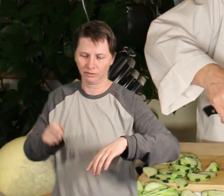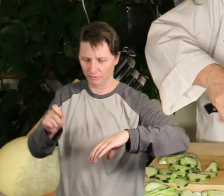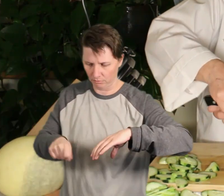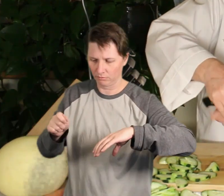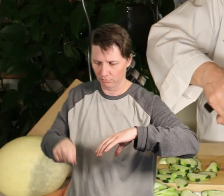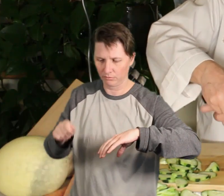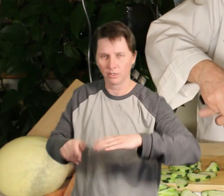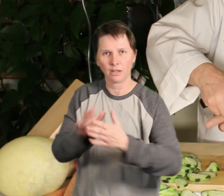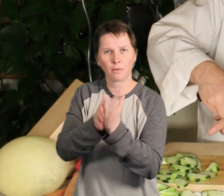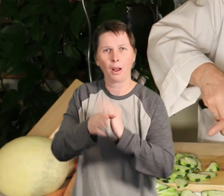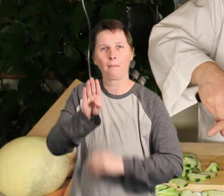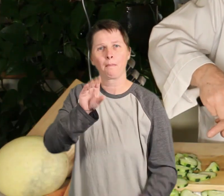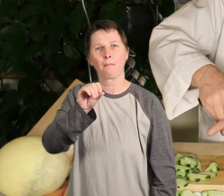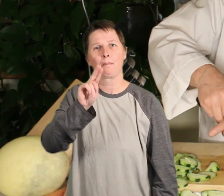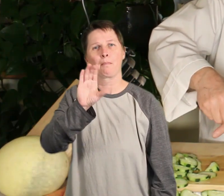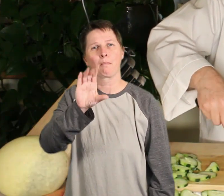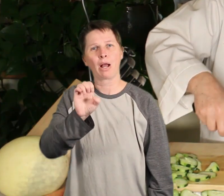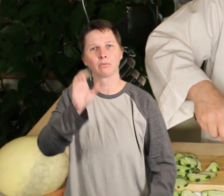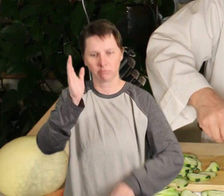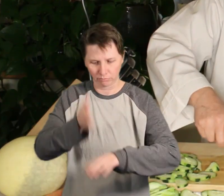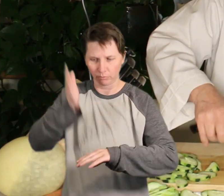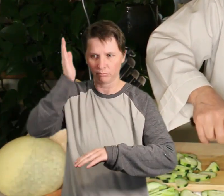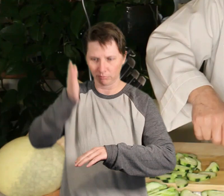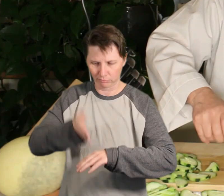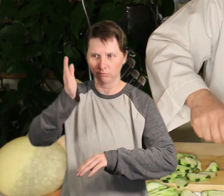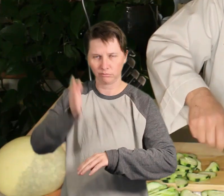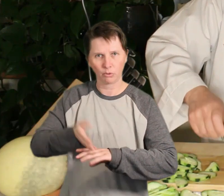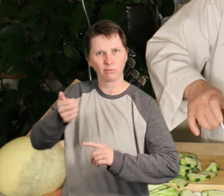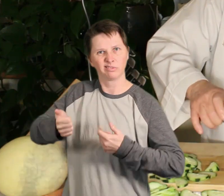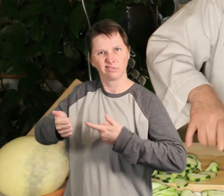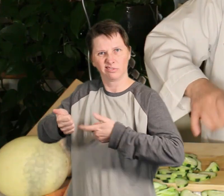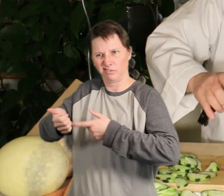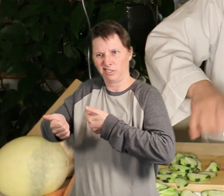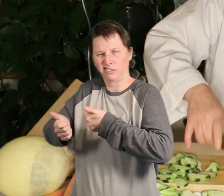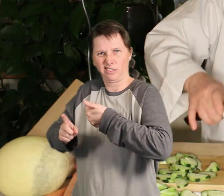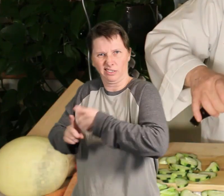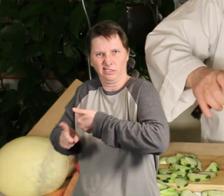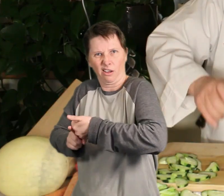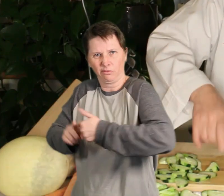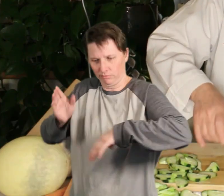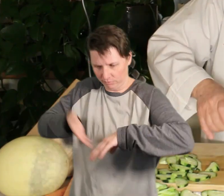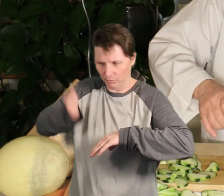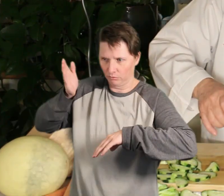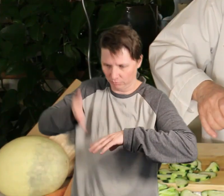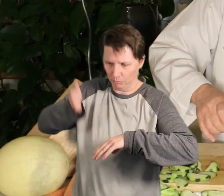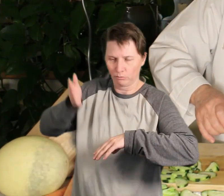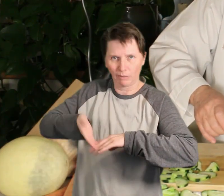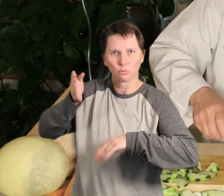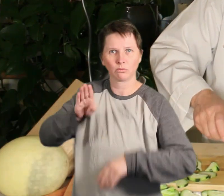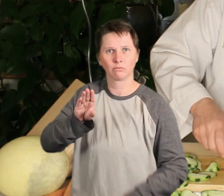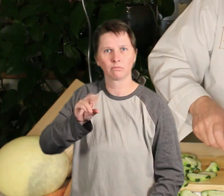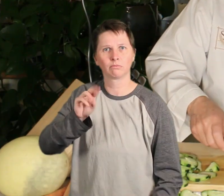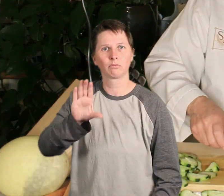bit of energy that you put in with the little fingers here, and it actually bounces against the board